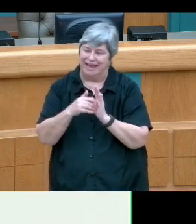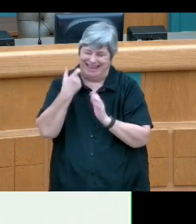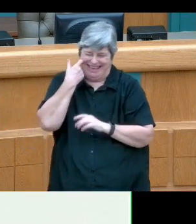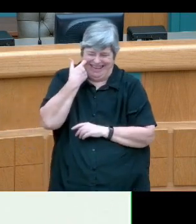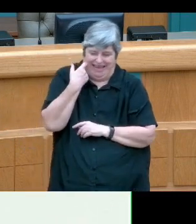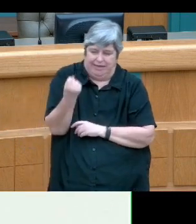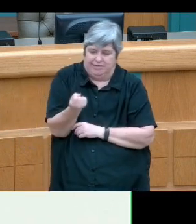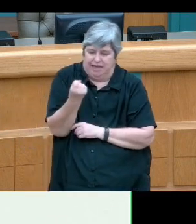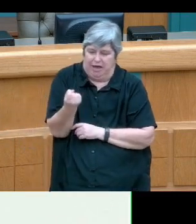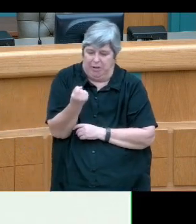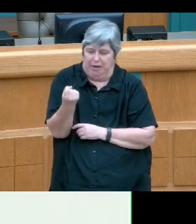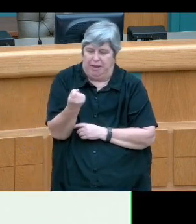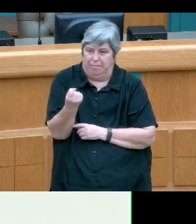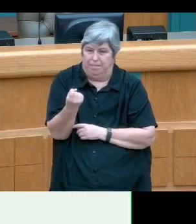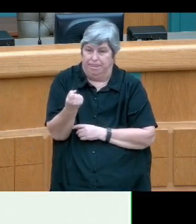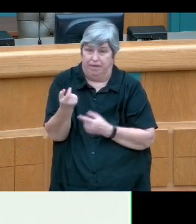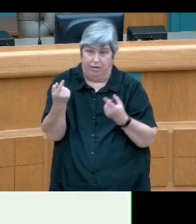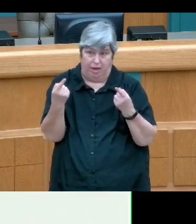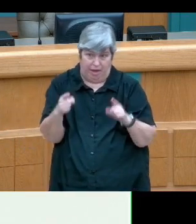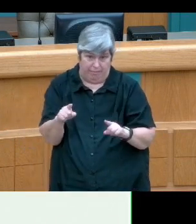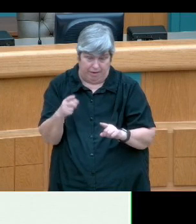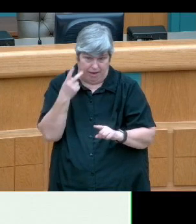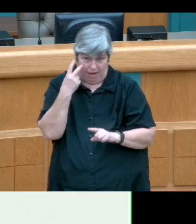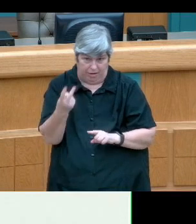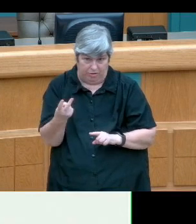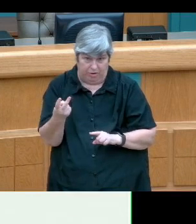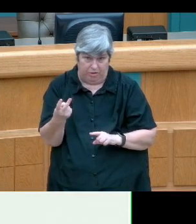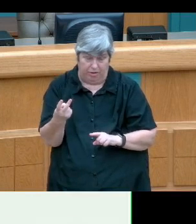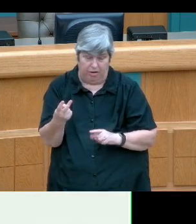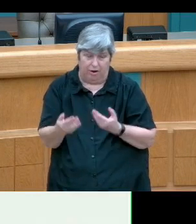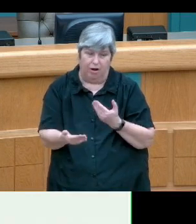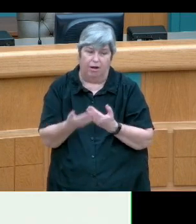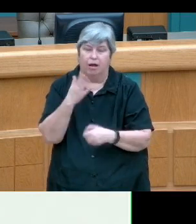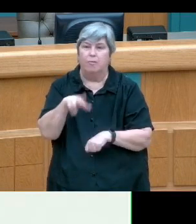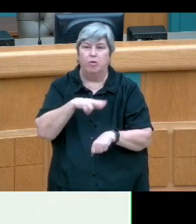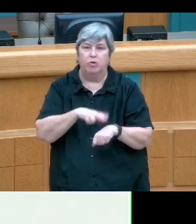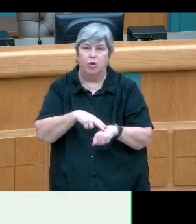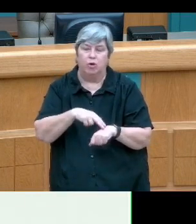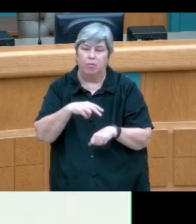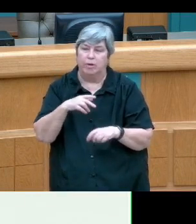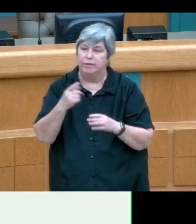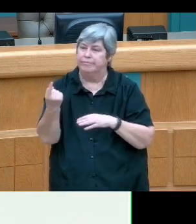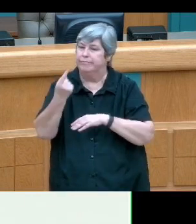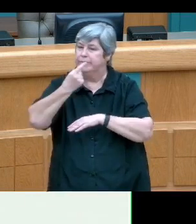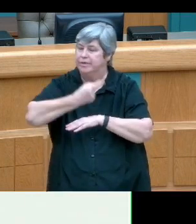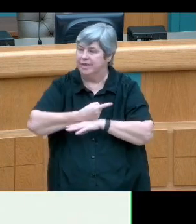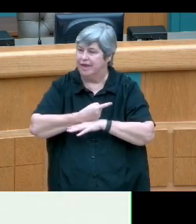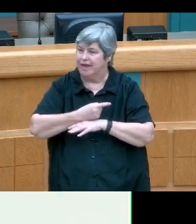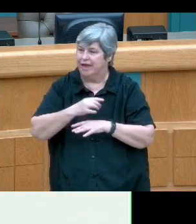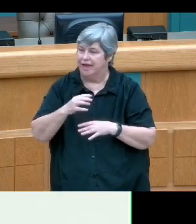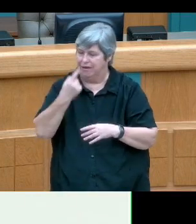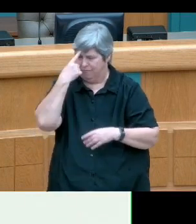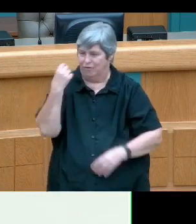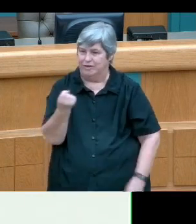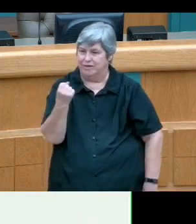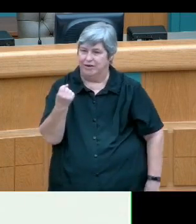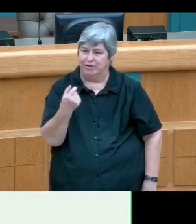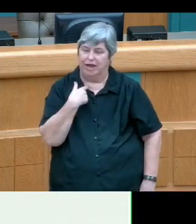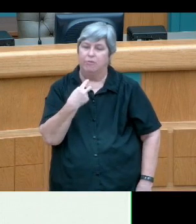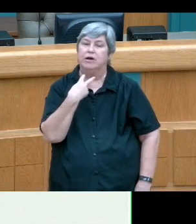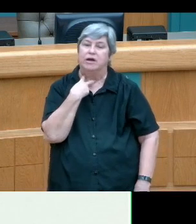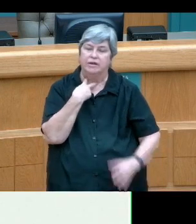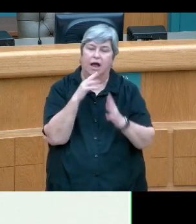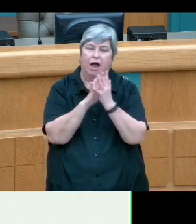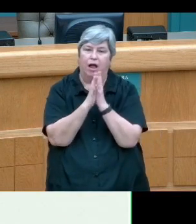Saturday, this past Saturday, and what I saw was almost a normal day in Corpus Christi on Saturday. I got caught in